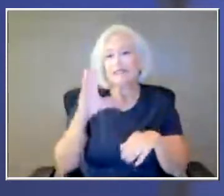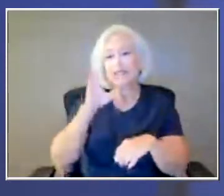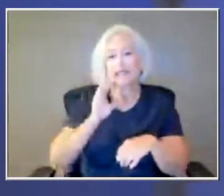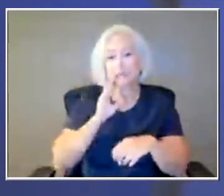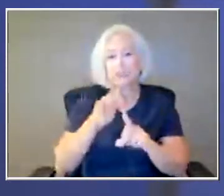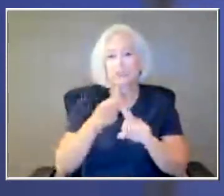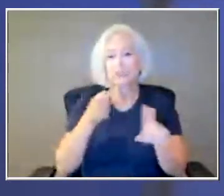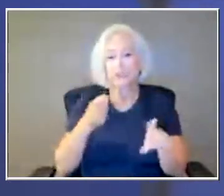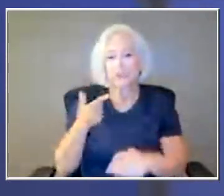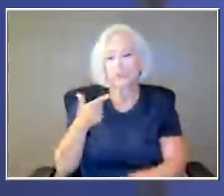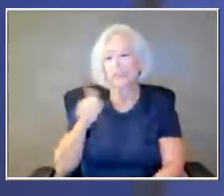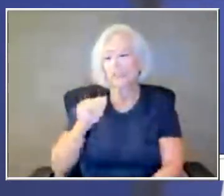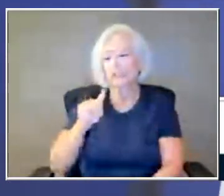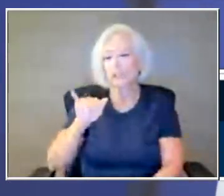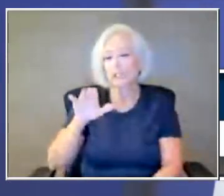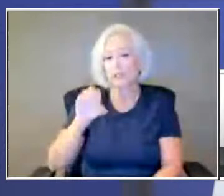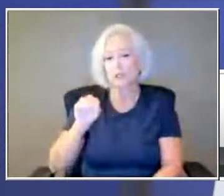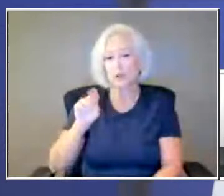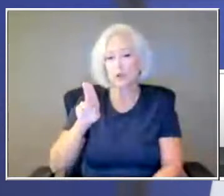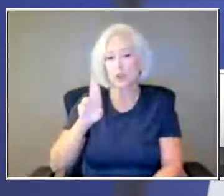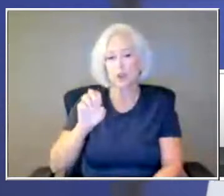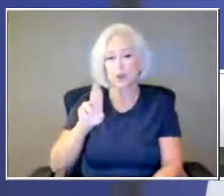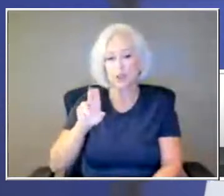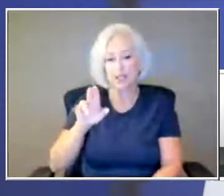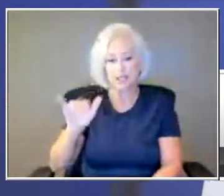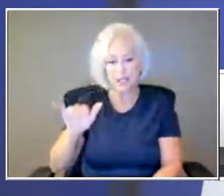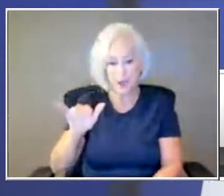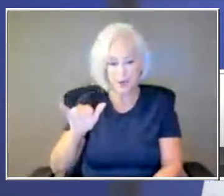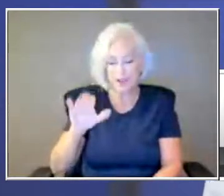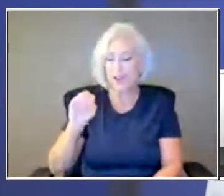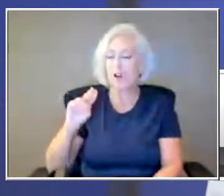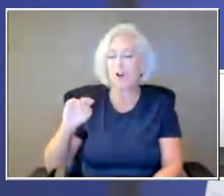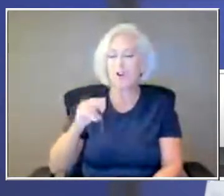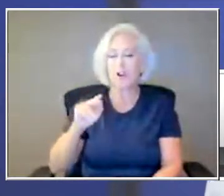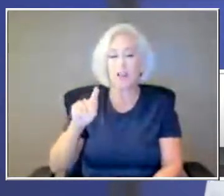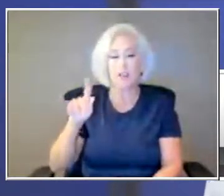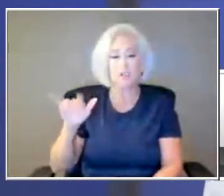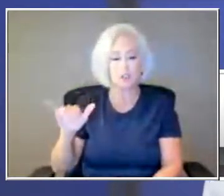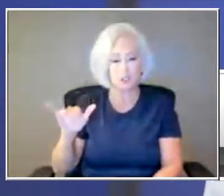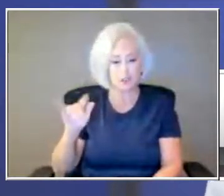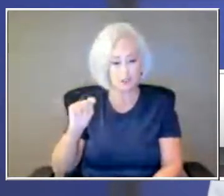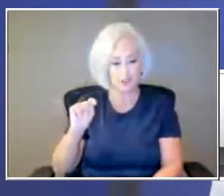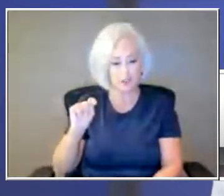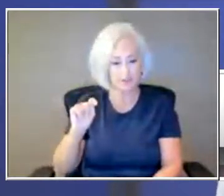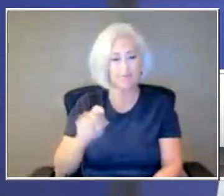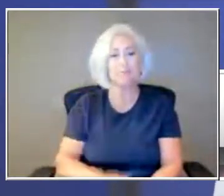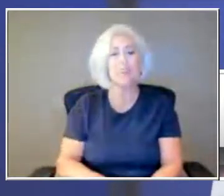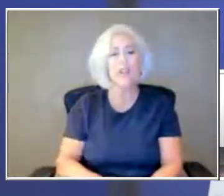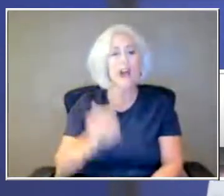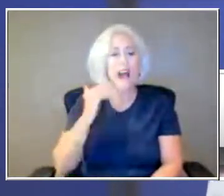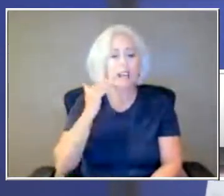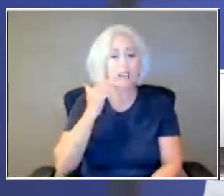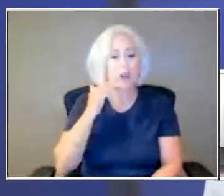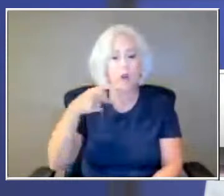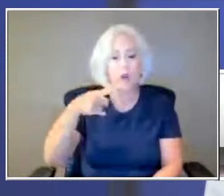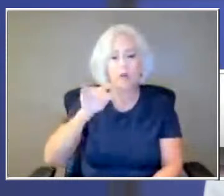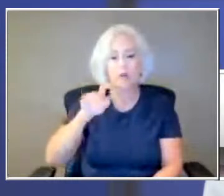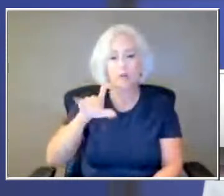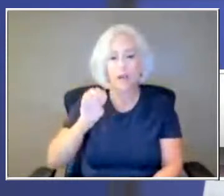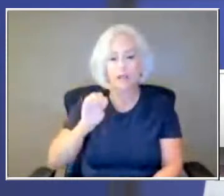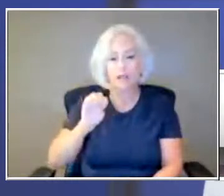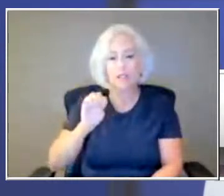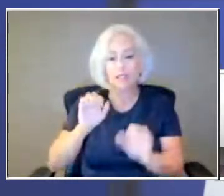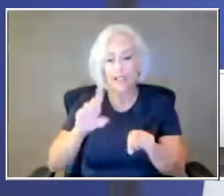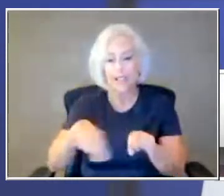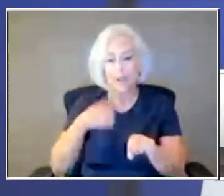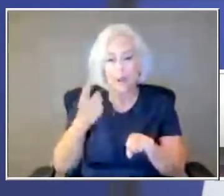oncologist, in that while I know there is this perception that prostate cancer can be only an indolent disease, it can be